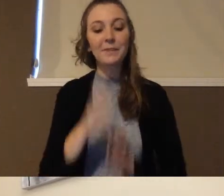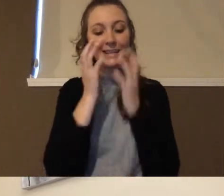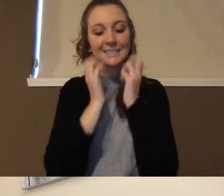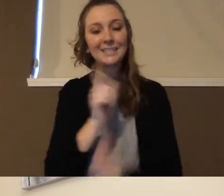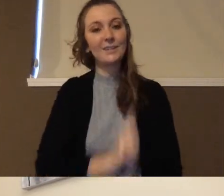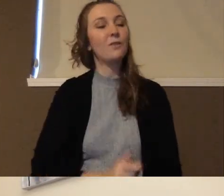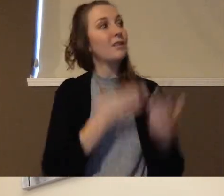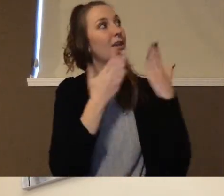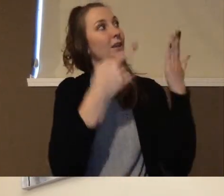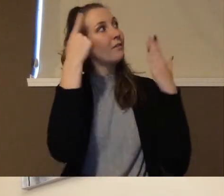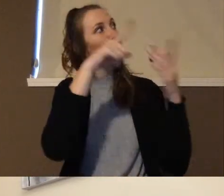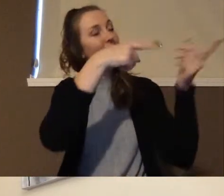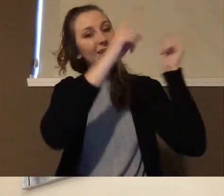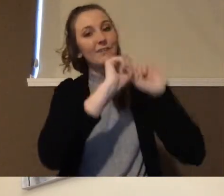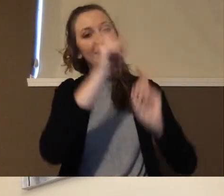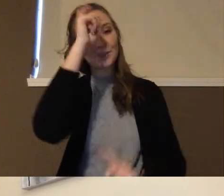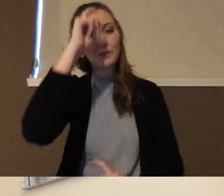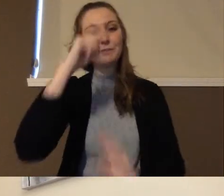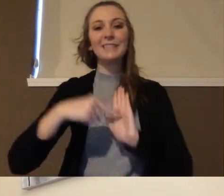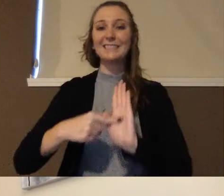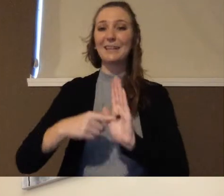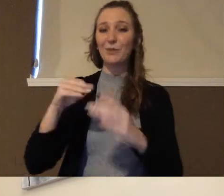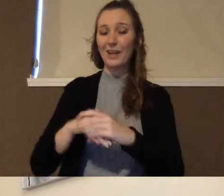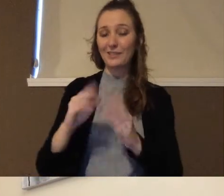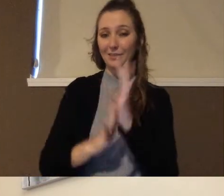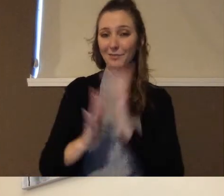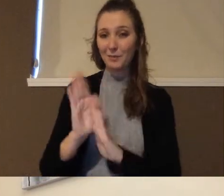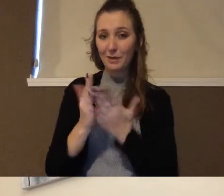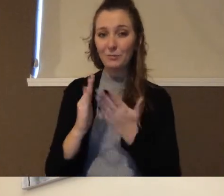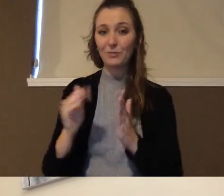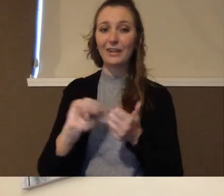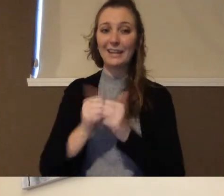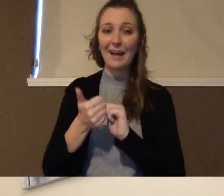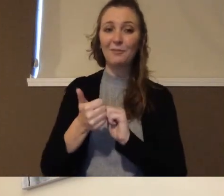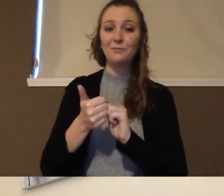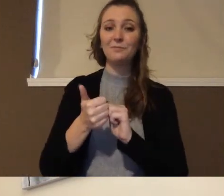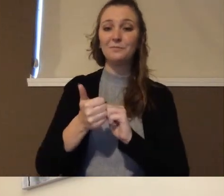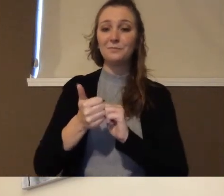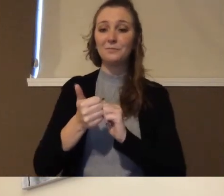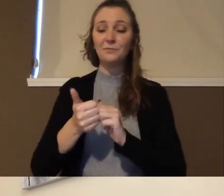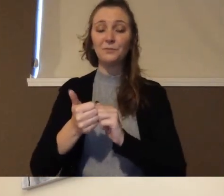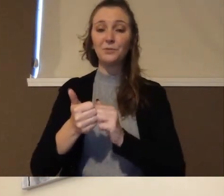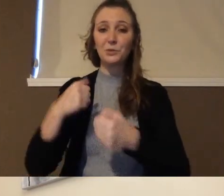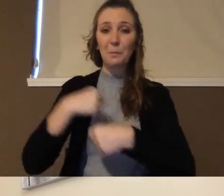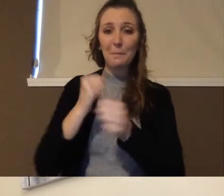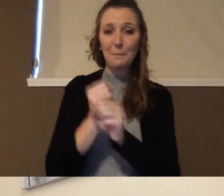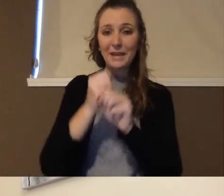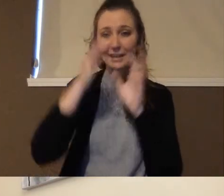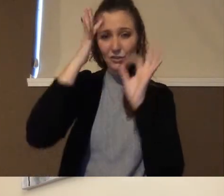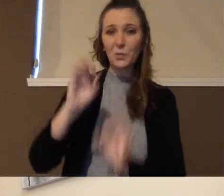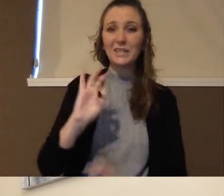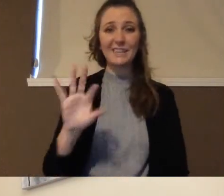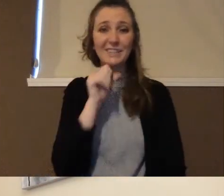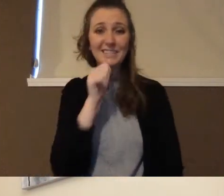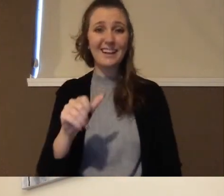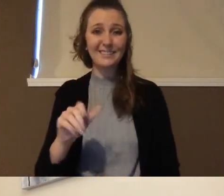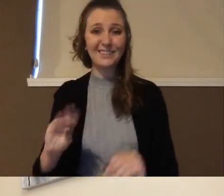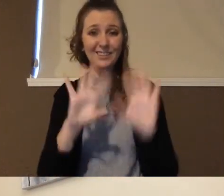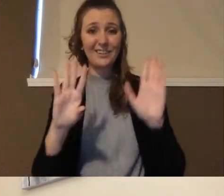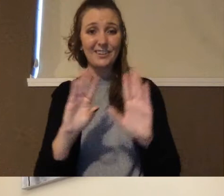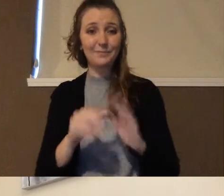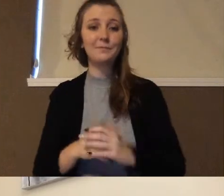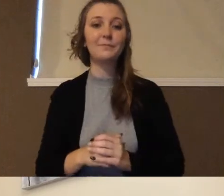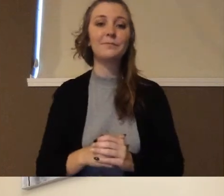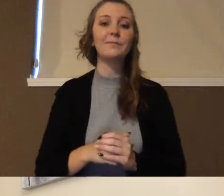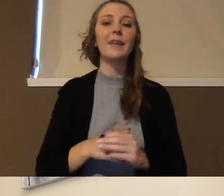an example in the Bible of how to make our choices when our choices aren't clear or obvious to us. Help us always remember to take a pause and think